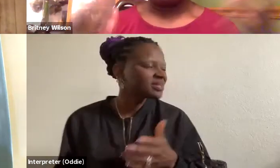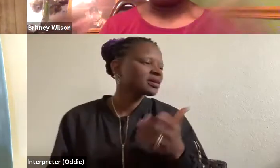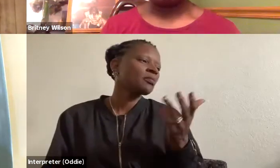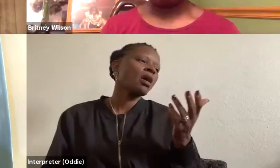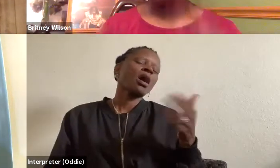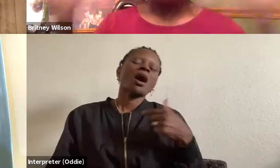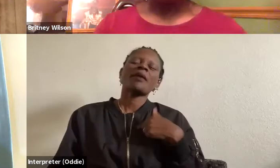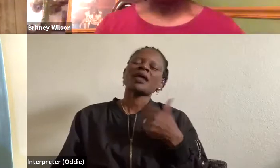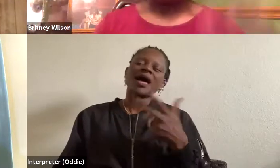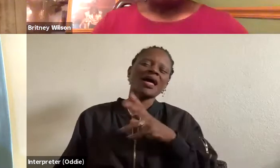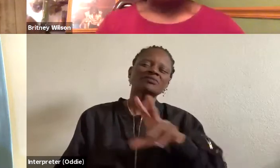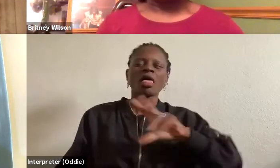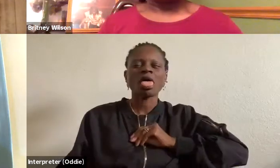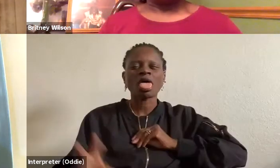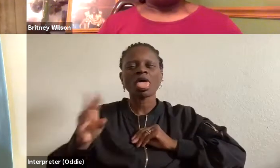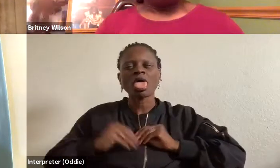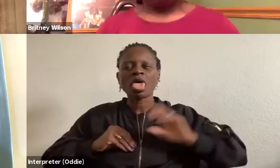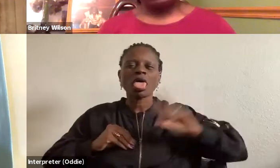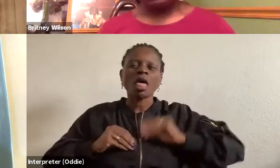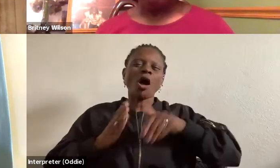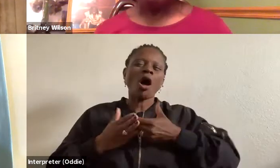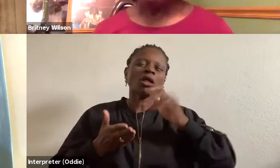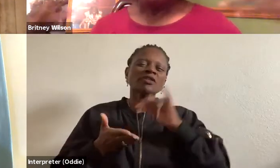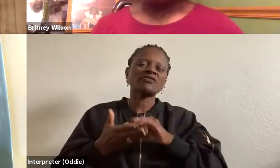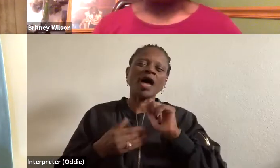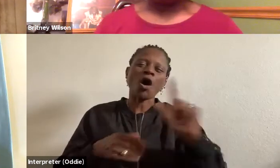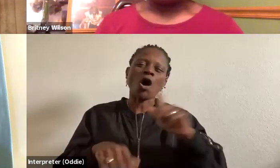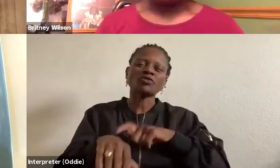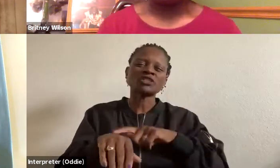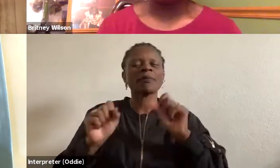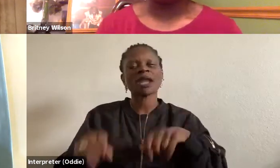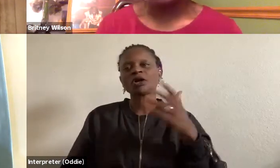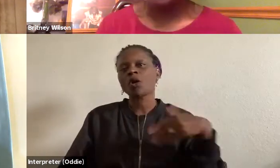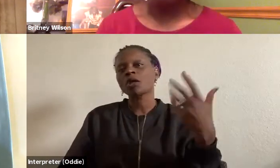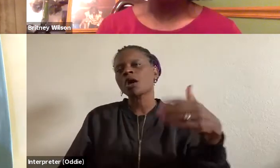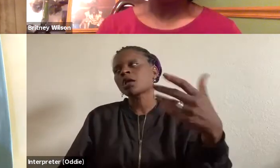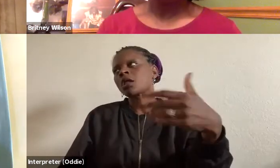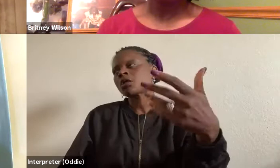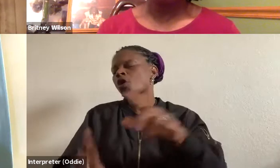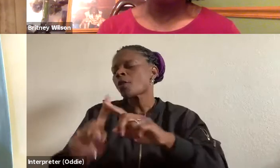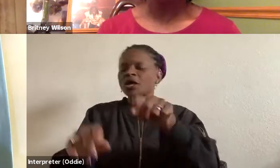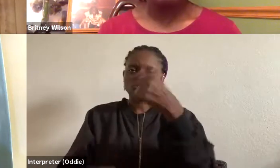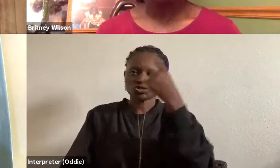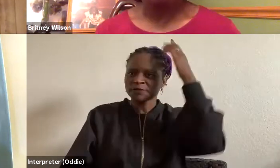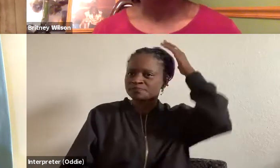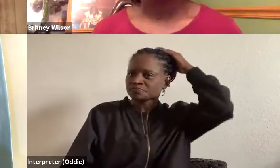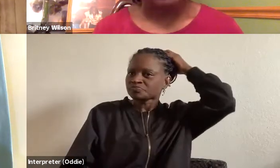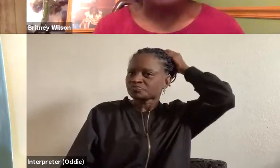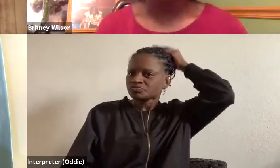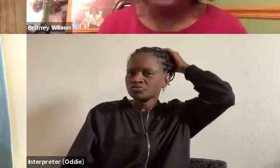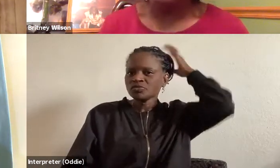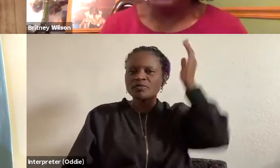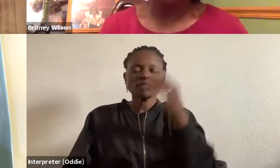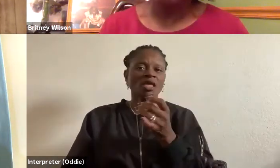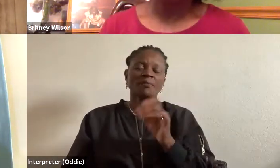time. And so, yeah, I could go on and on, but you get the picture. Oh yeah, like, those microaggressions run